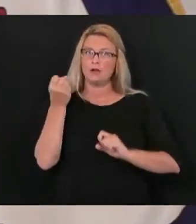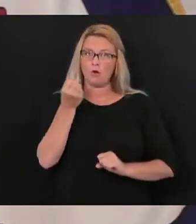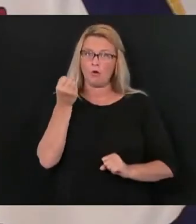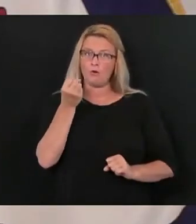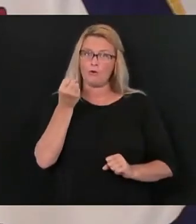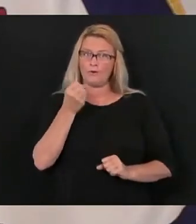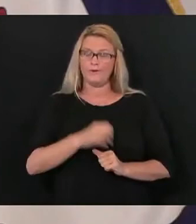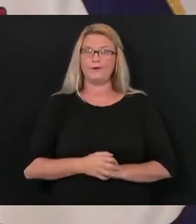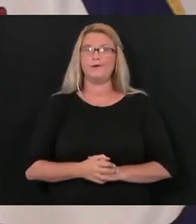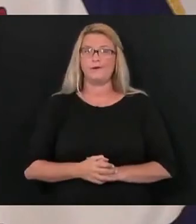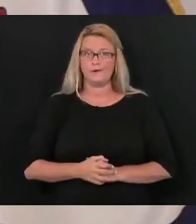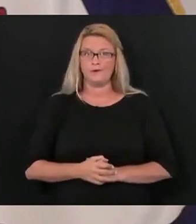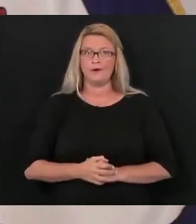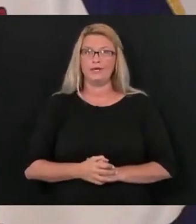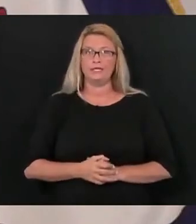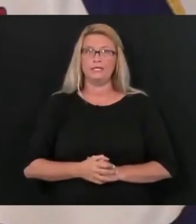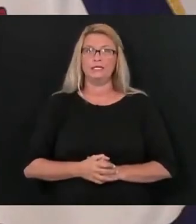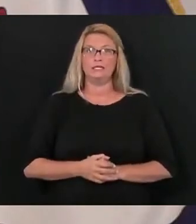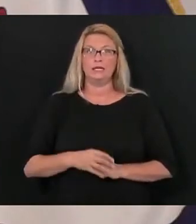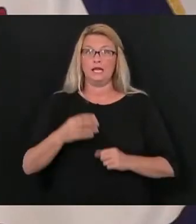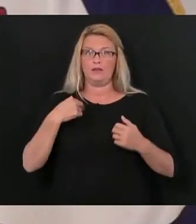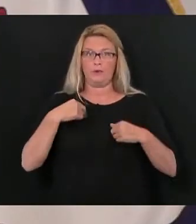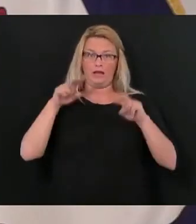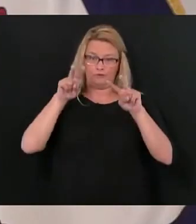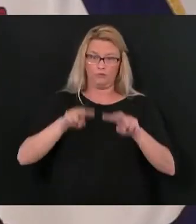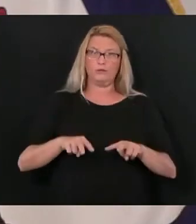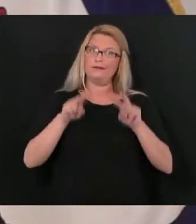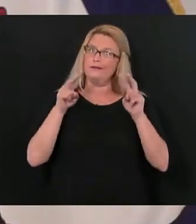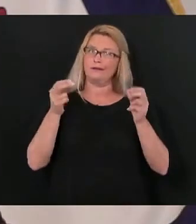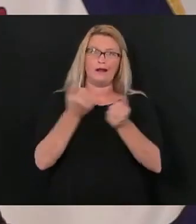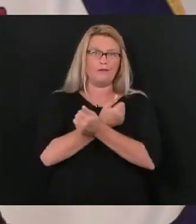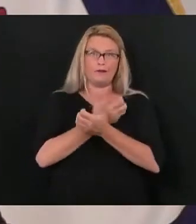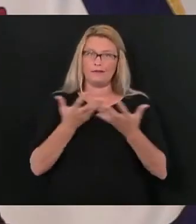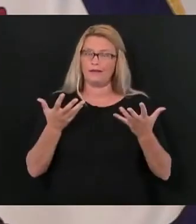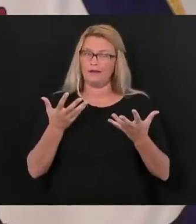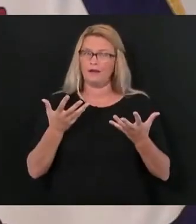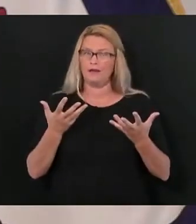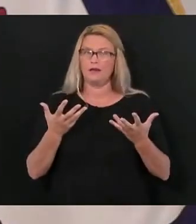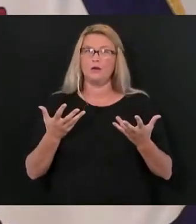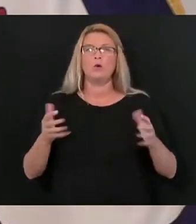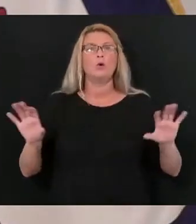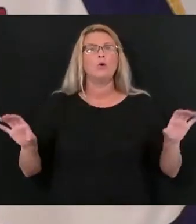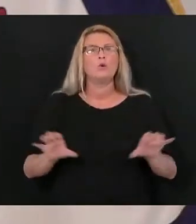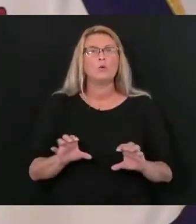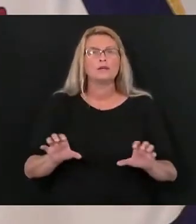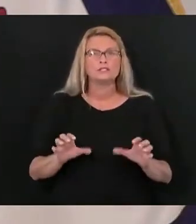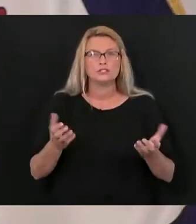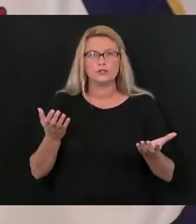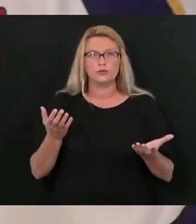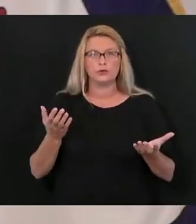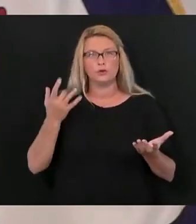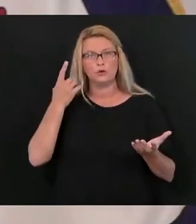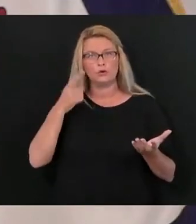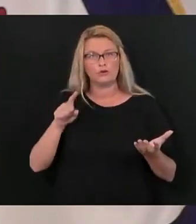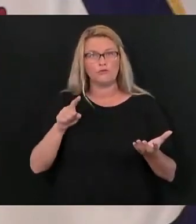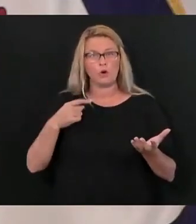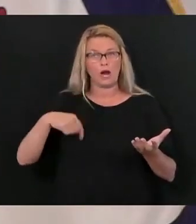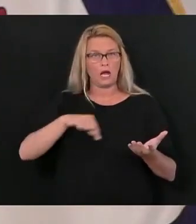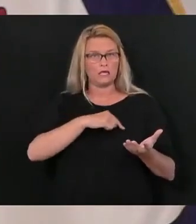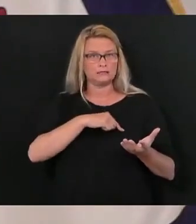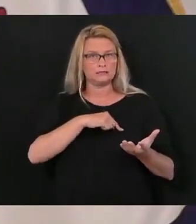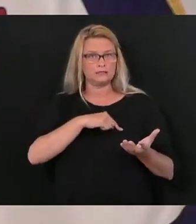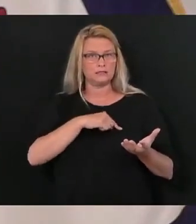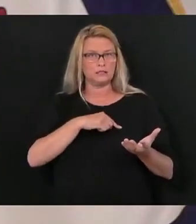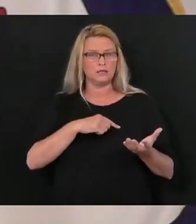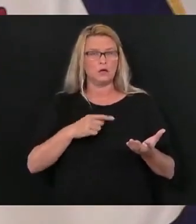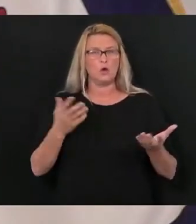then reevaluate everything. But what is it going to do? What's it going to do for us more than anything? What's